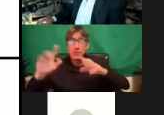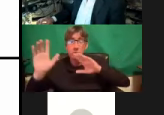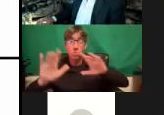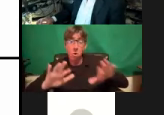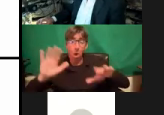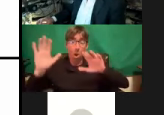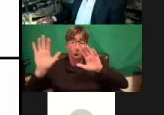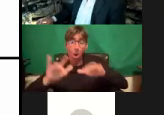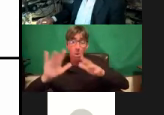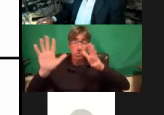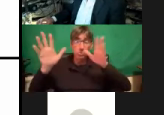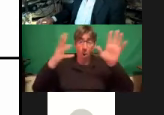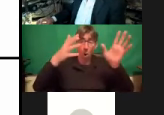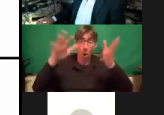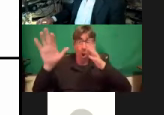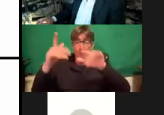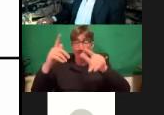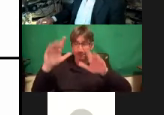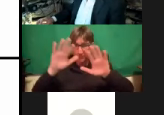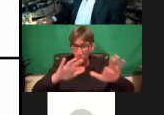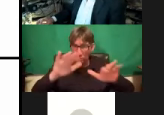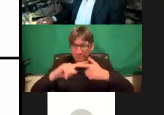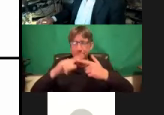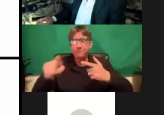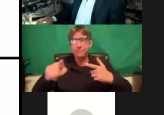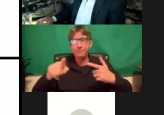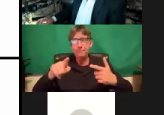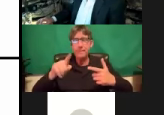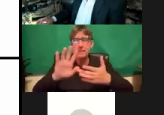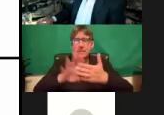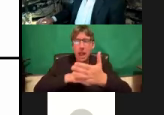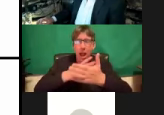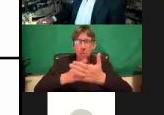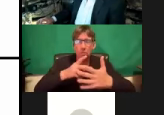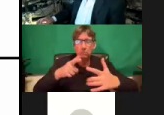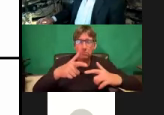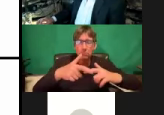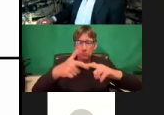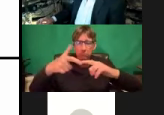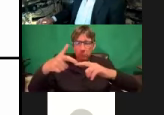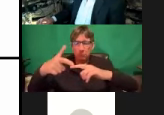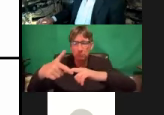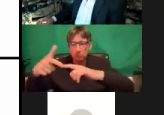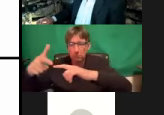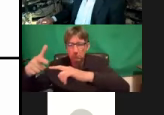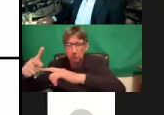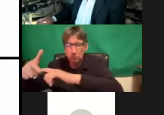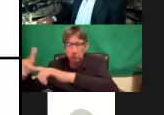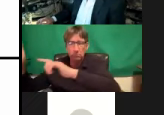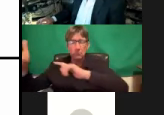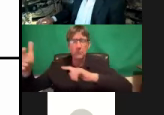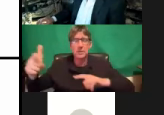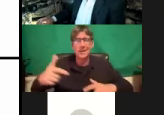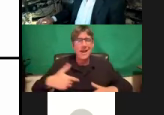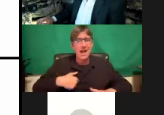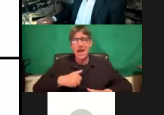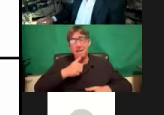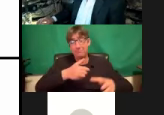minor modifications to it since then. And again, I apologize that I don't have all the details. I don't know the commuter rail schedules nearly as well as other